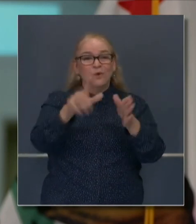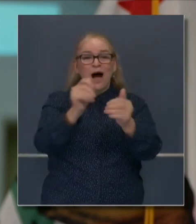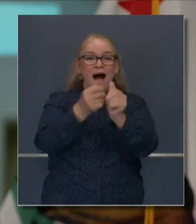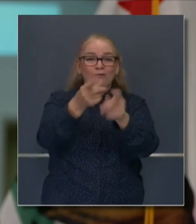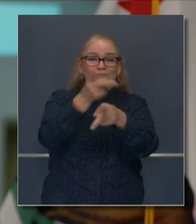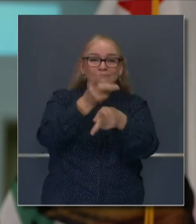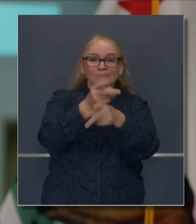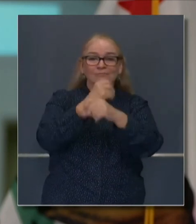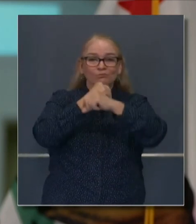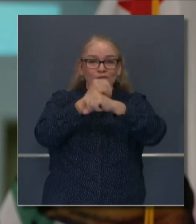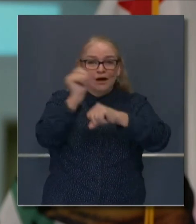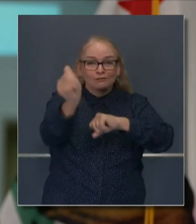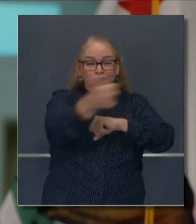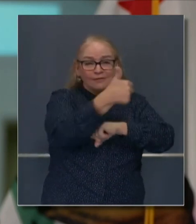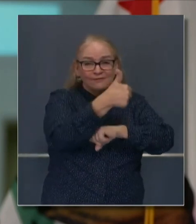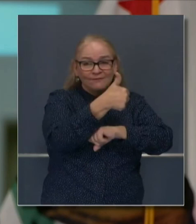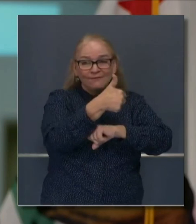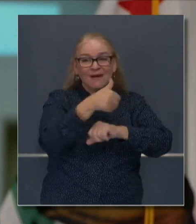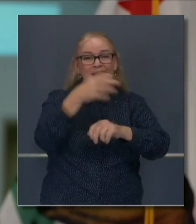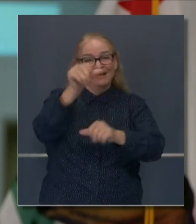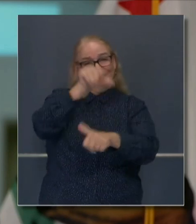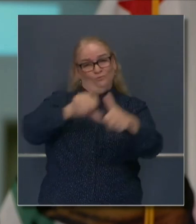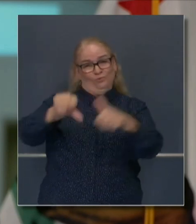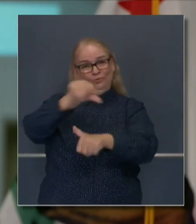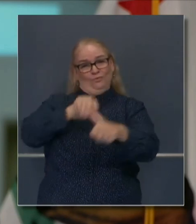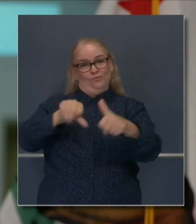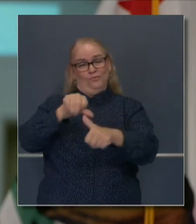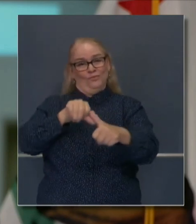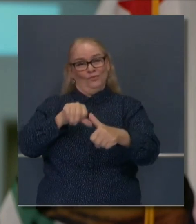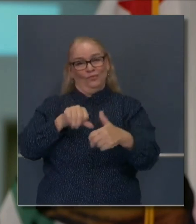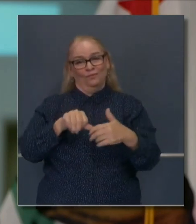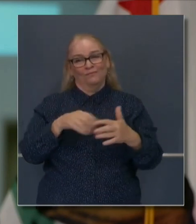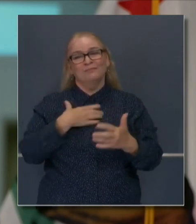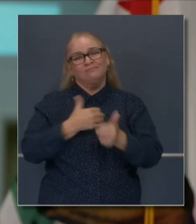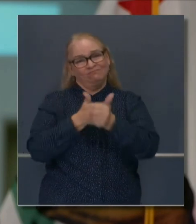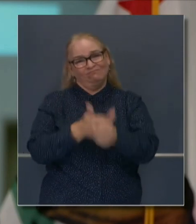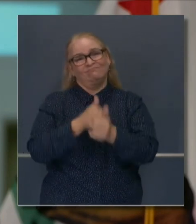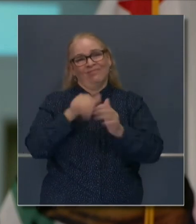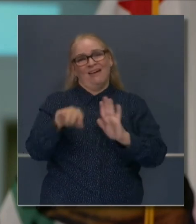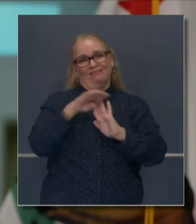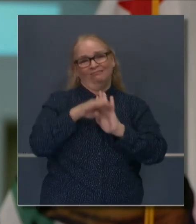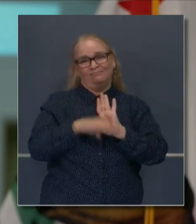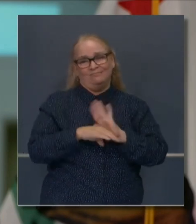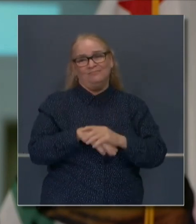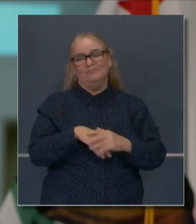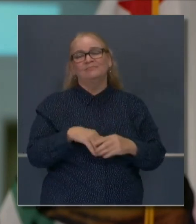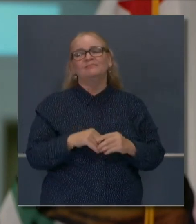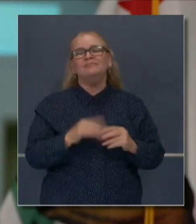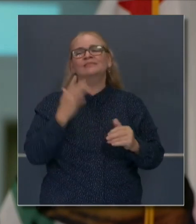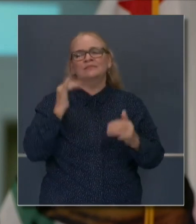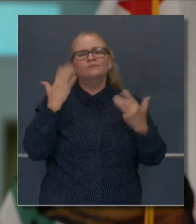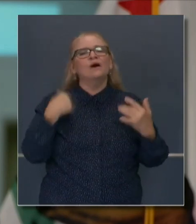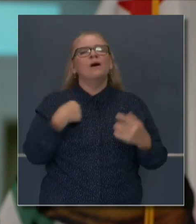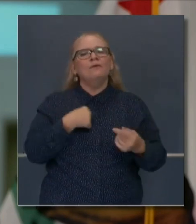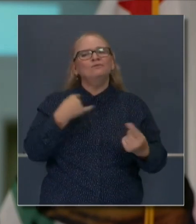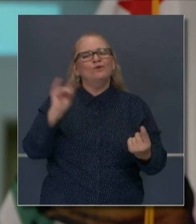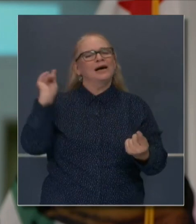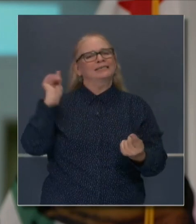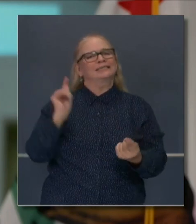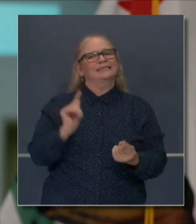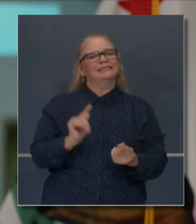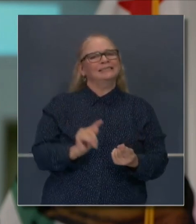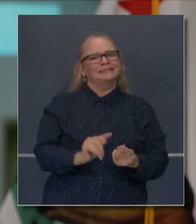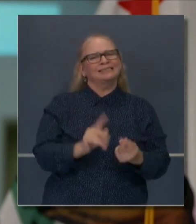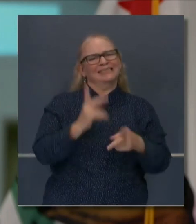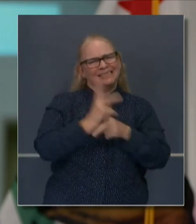you have done, 40 million of us strong, that have once again moved these transmission rates down. I should just